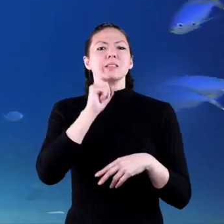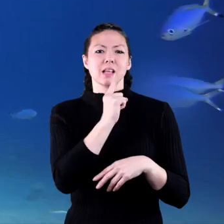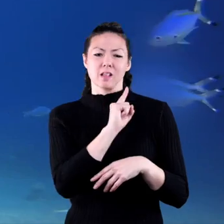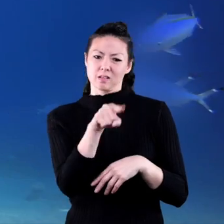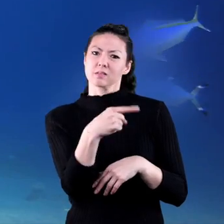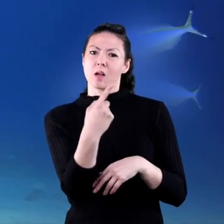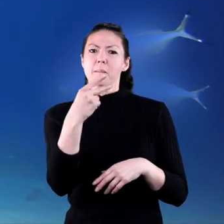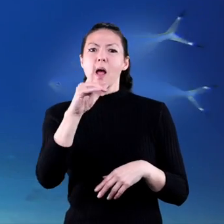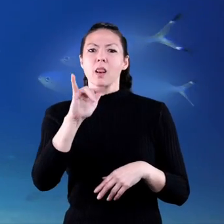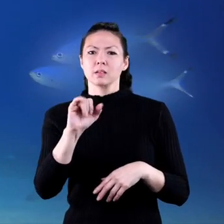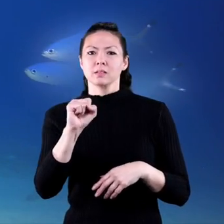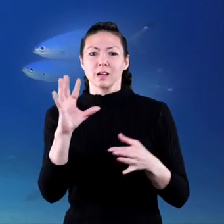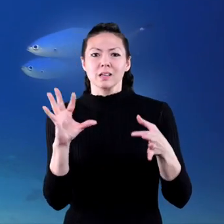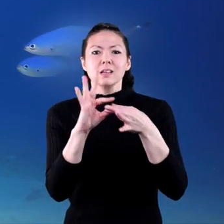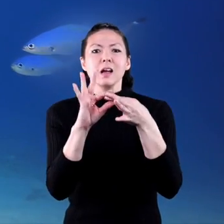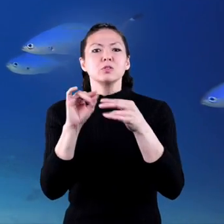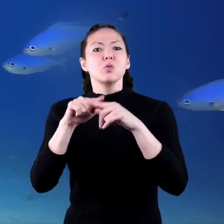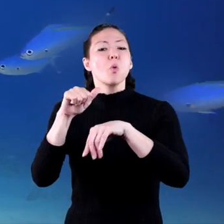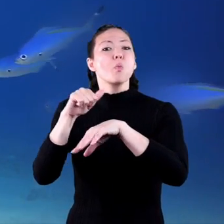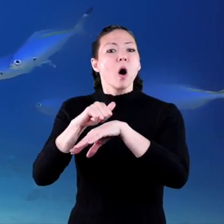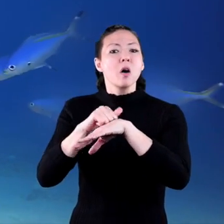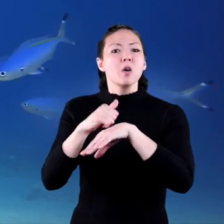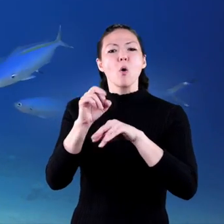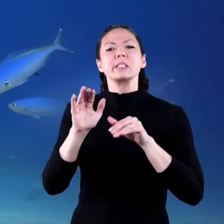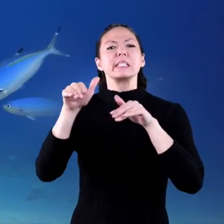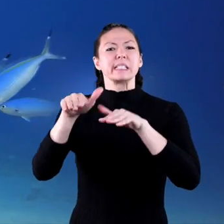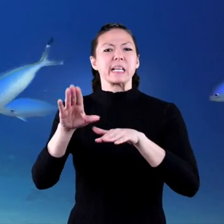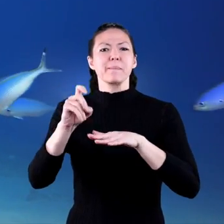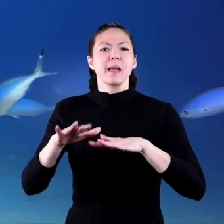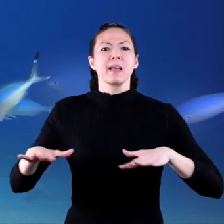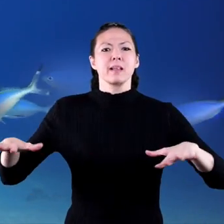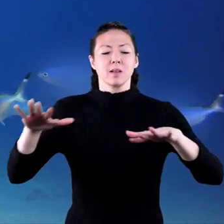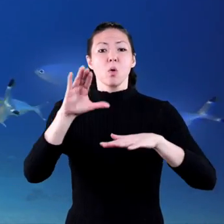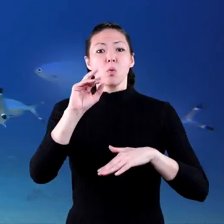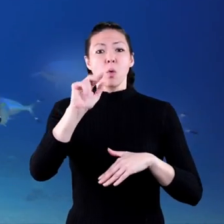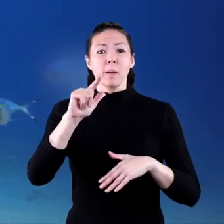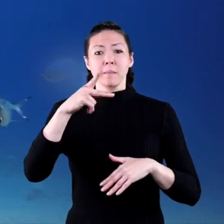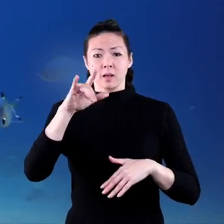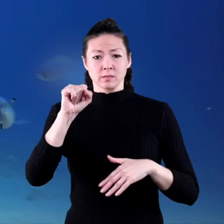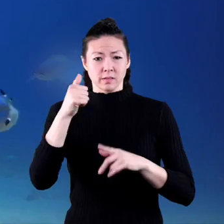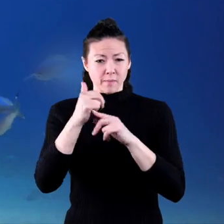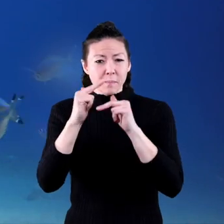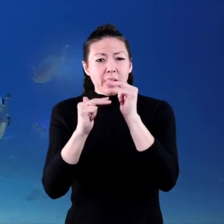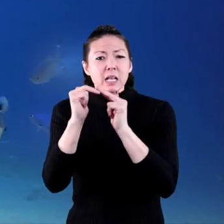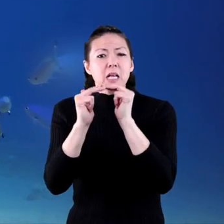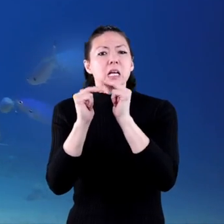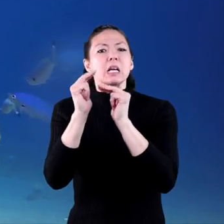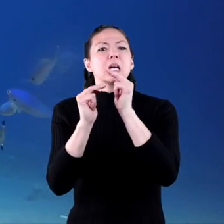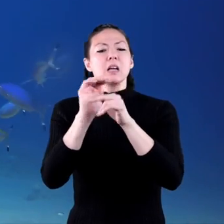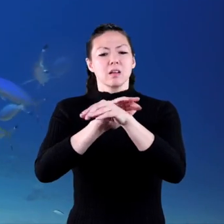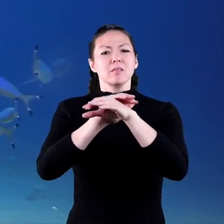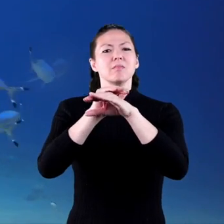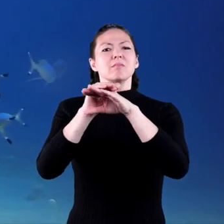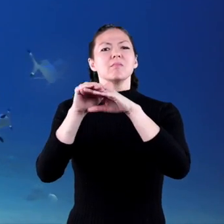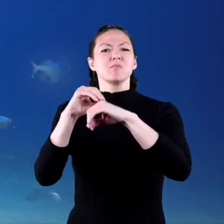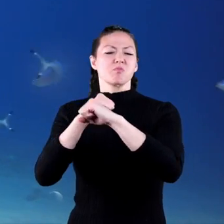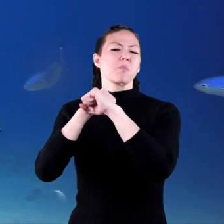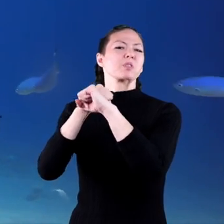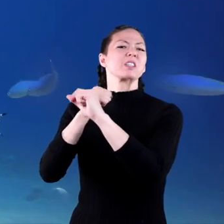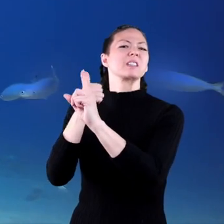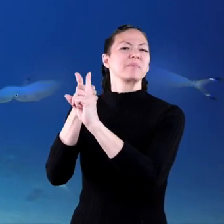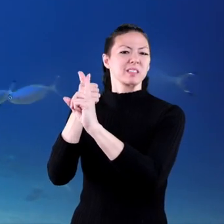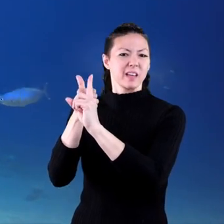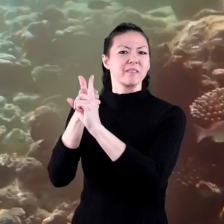which attaches itself to a rock or seabed. The coral polyp then builds an exoskeleton of limestone to protect